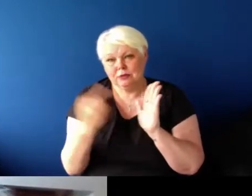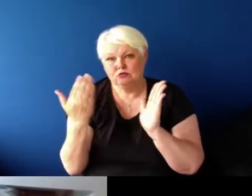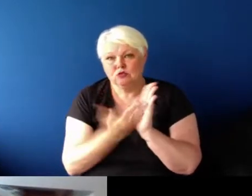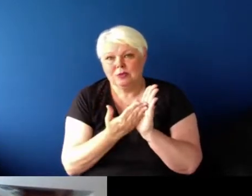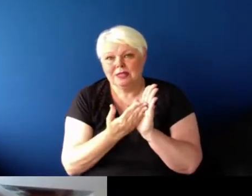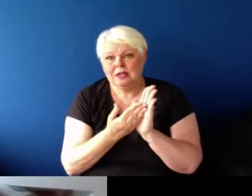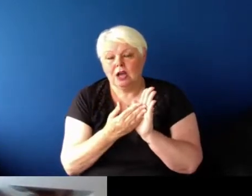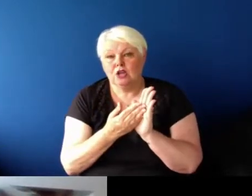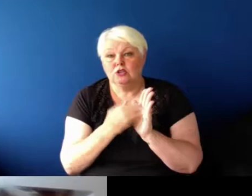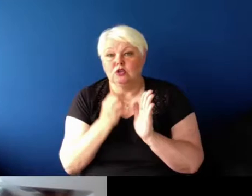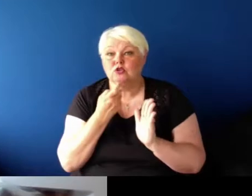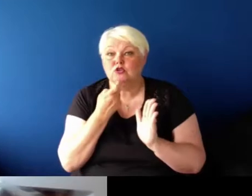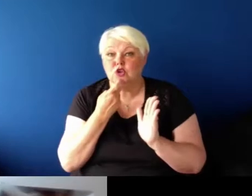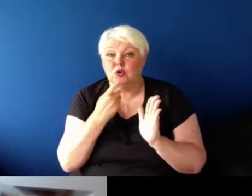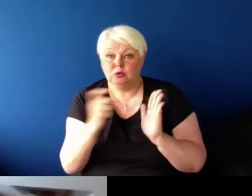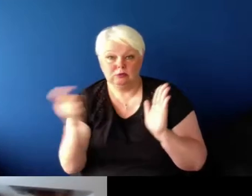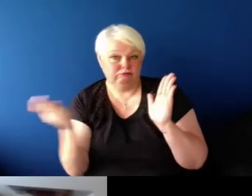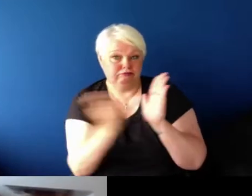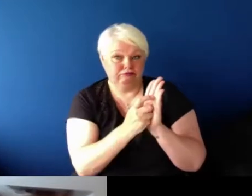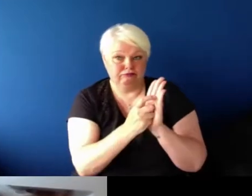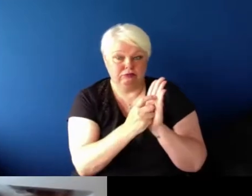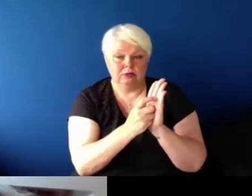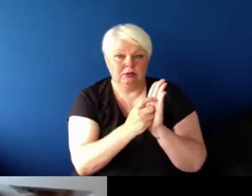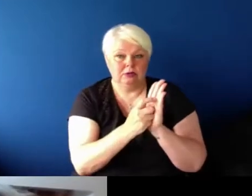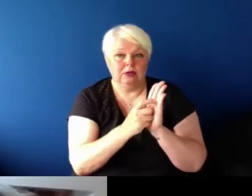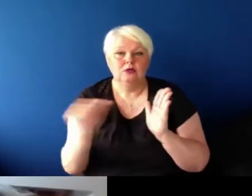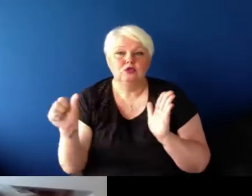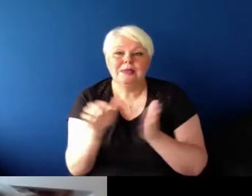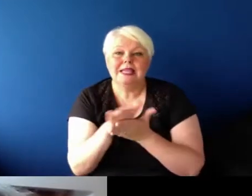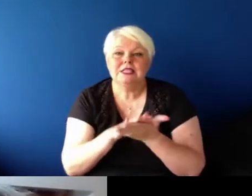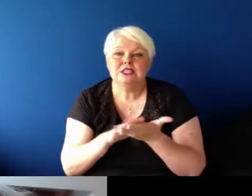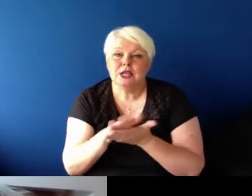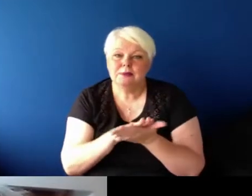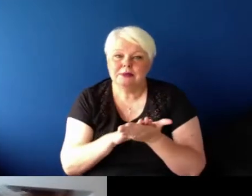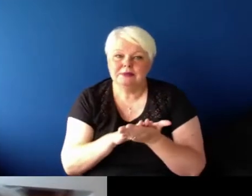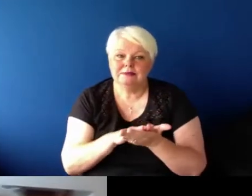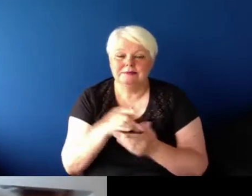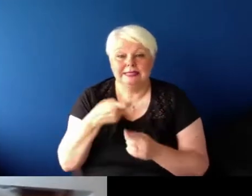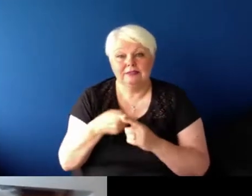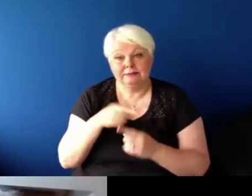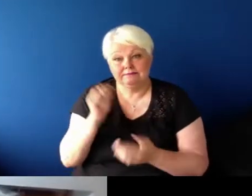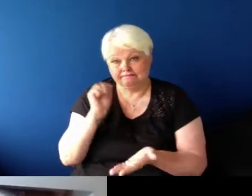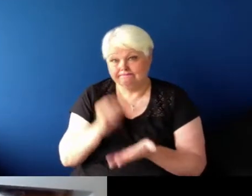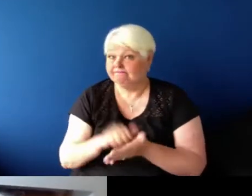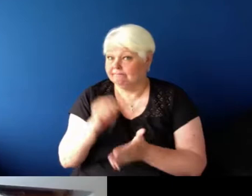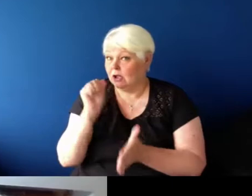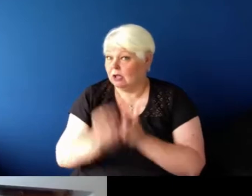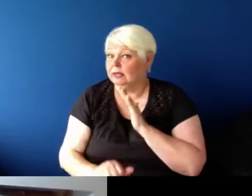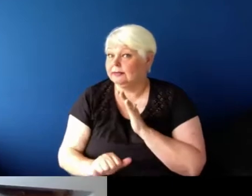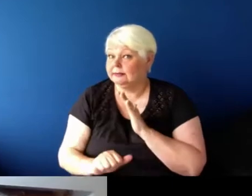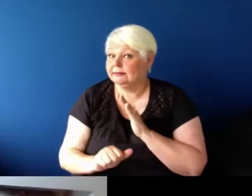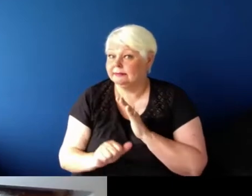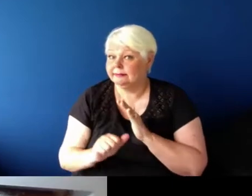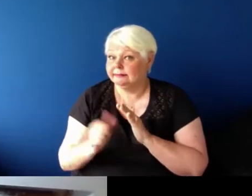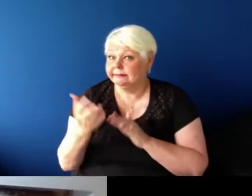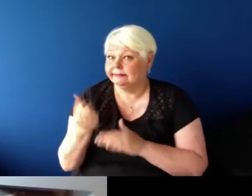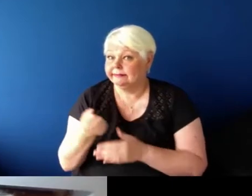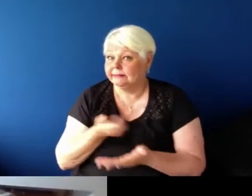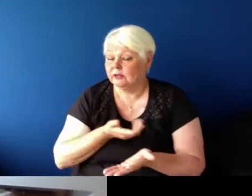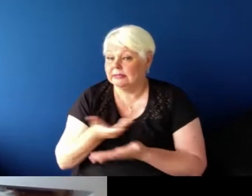stone rather than a discernment. It is indeed a hard place to have those